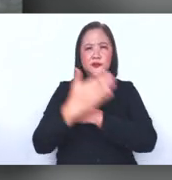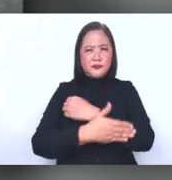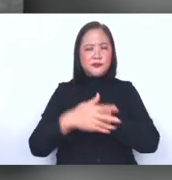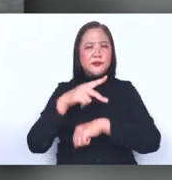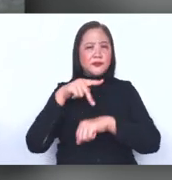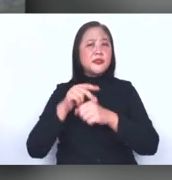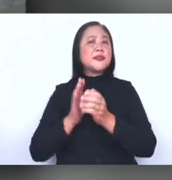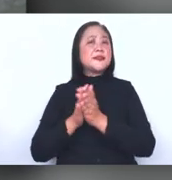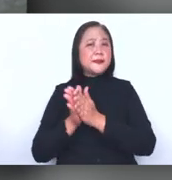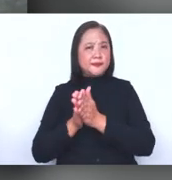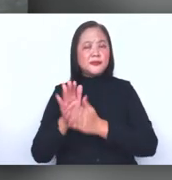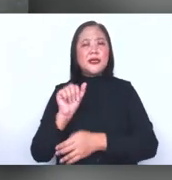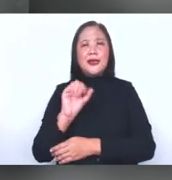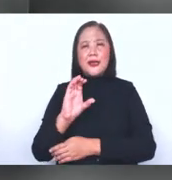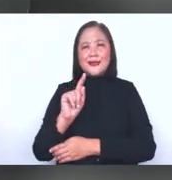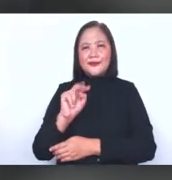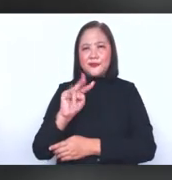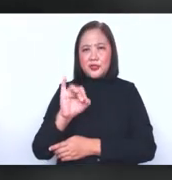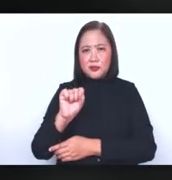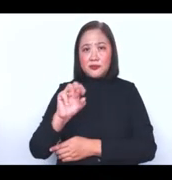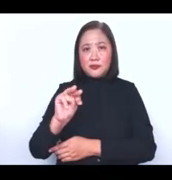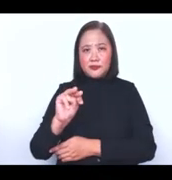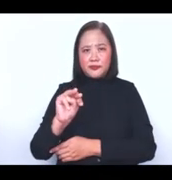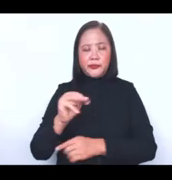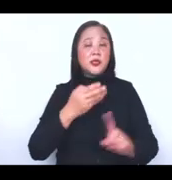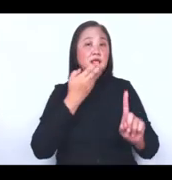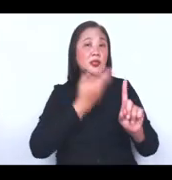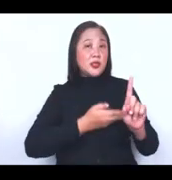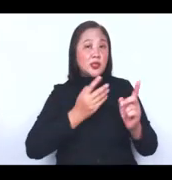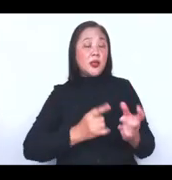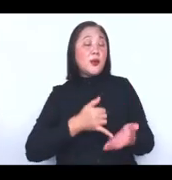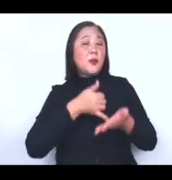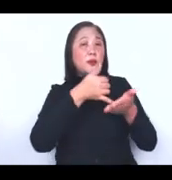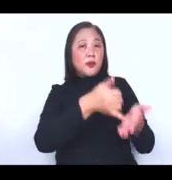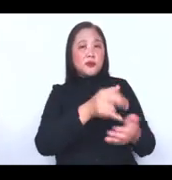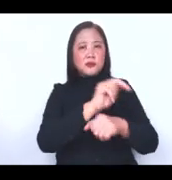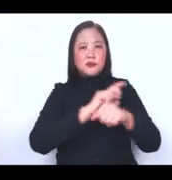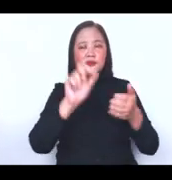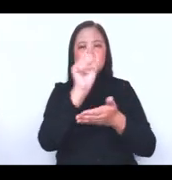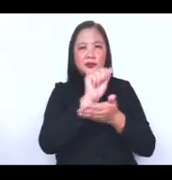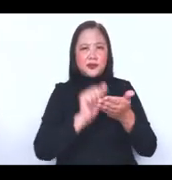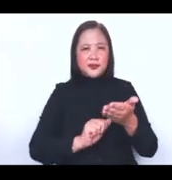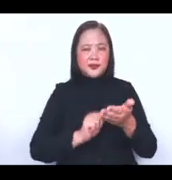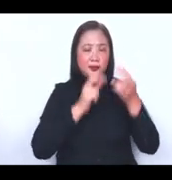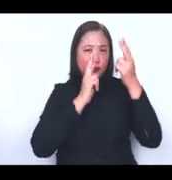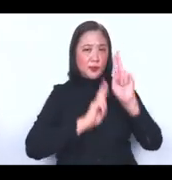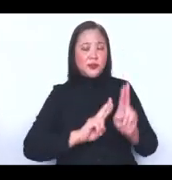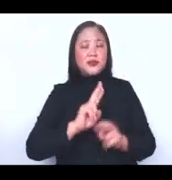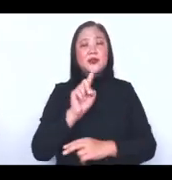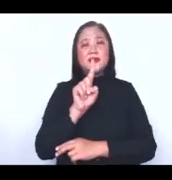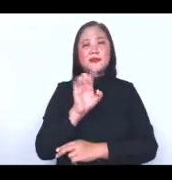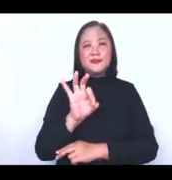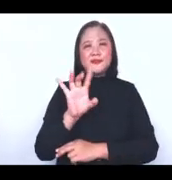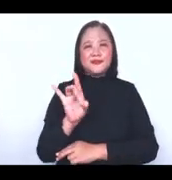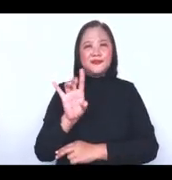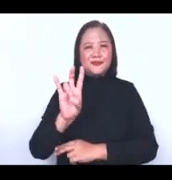activism. She was awarded the National Artist Recognition in 1987.